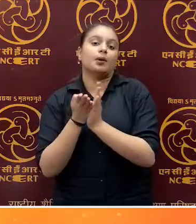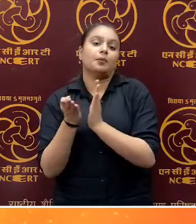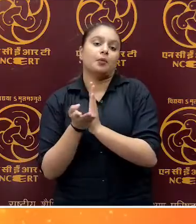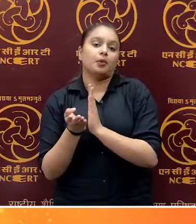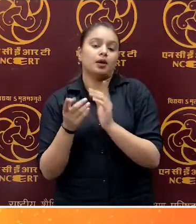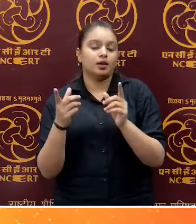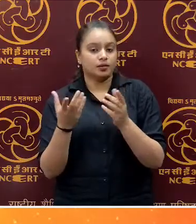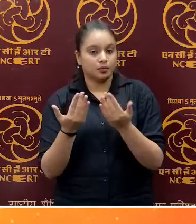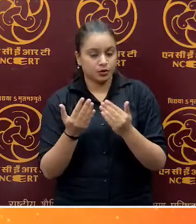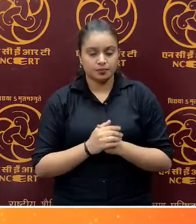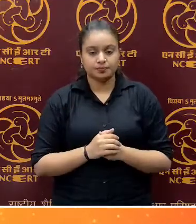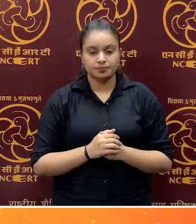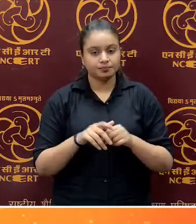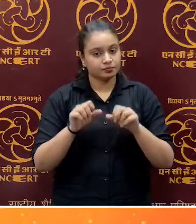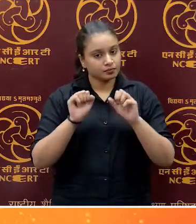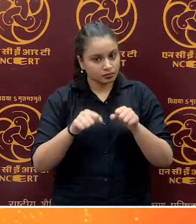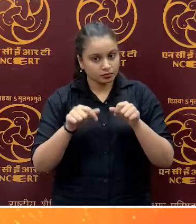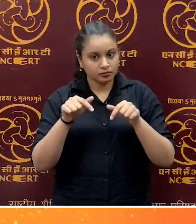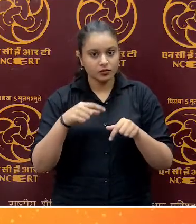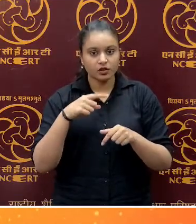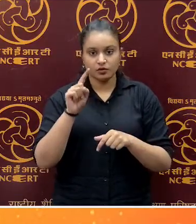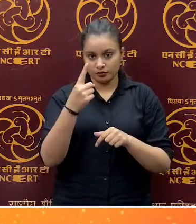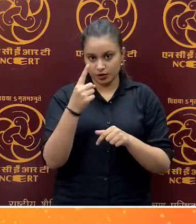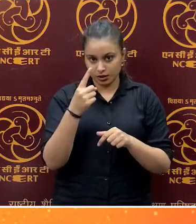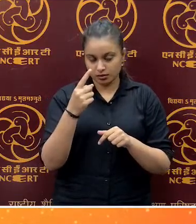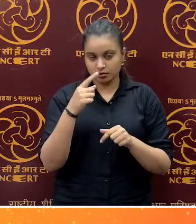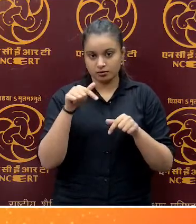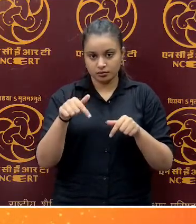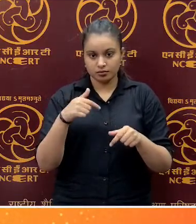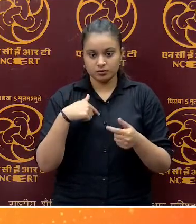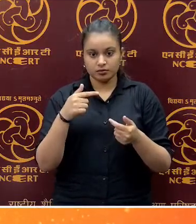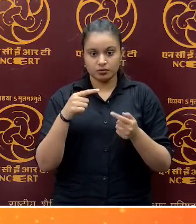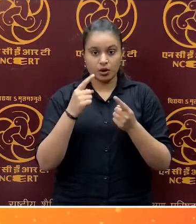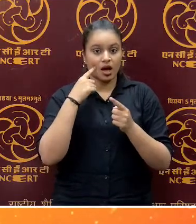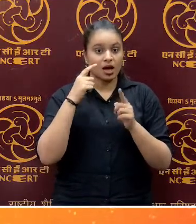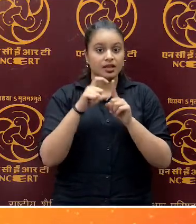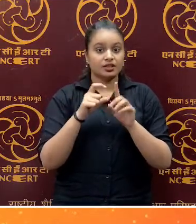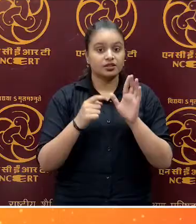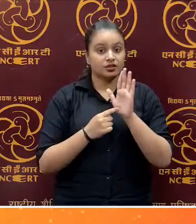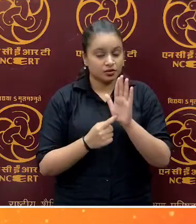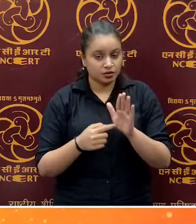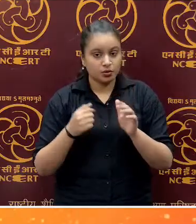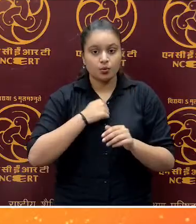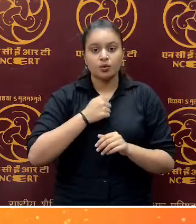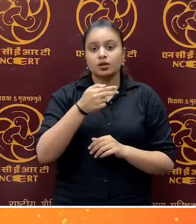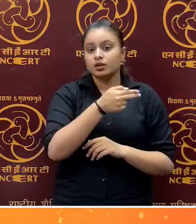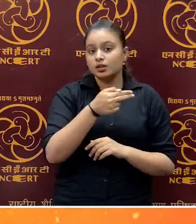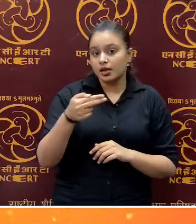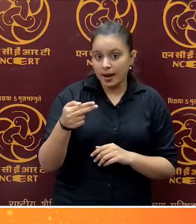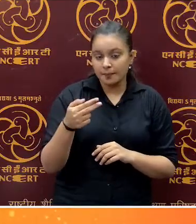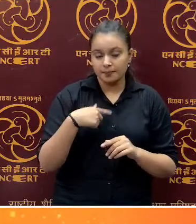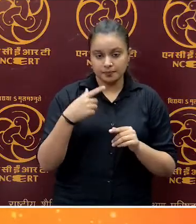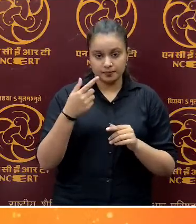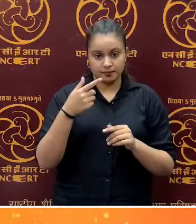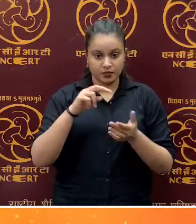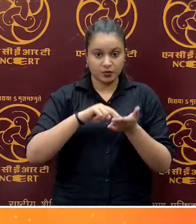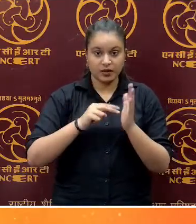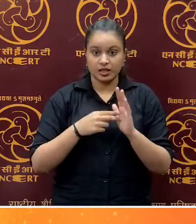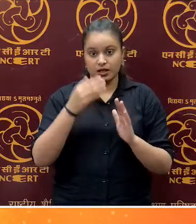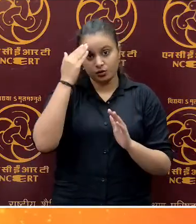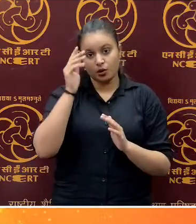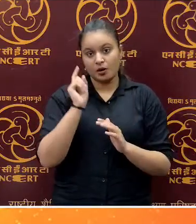Lovely. And yes, it's the first thing that becomes our identity. Let's cherish our names and let's make sure that we know its meaning